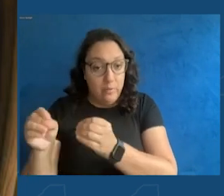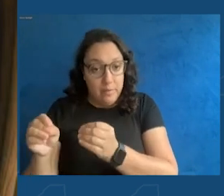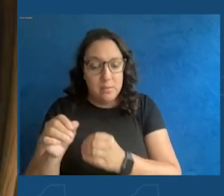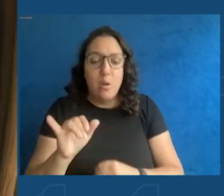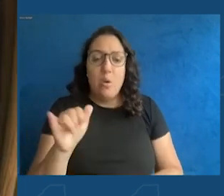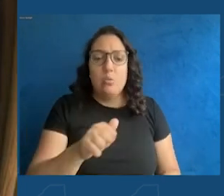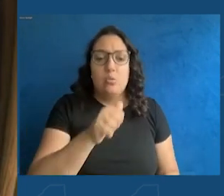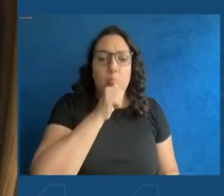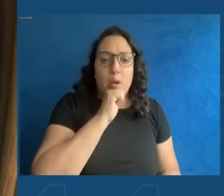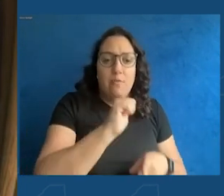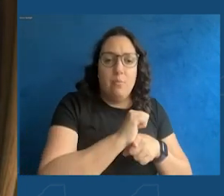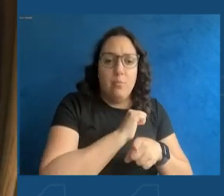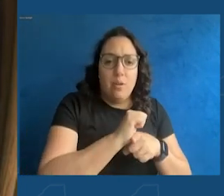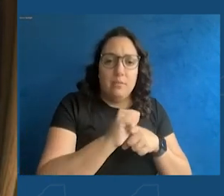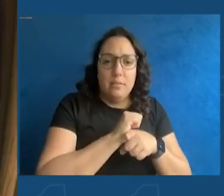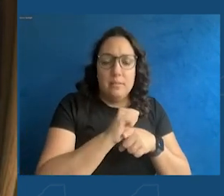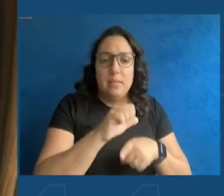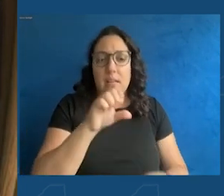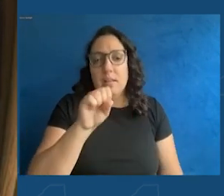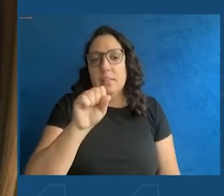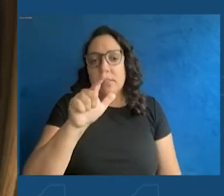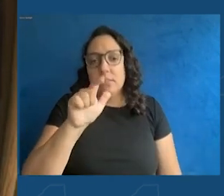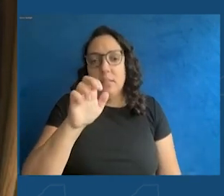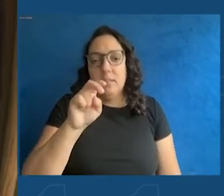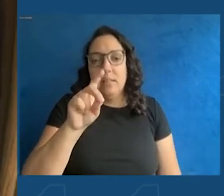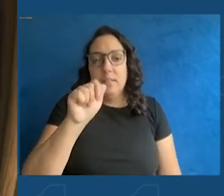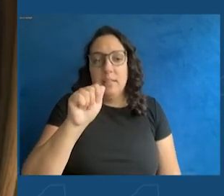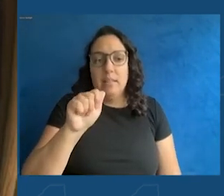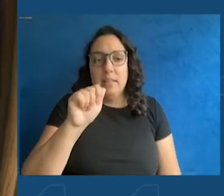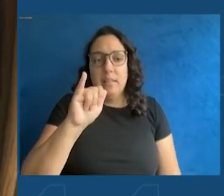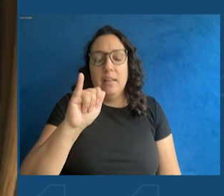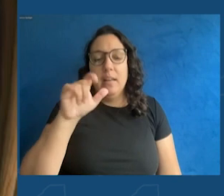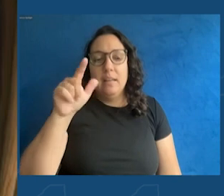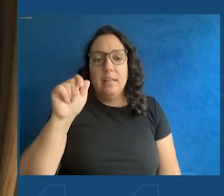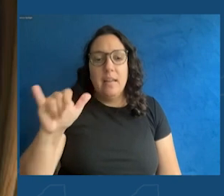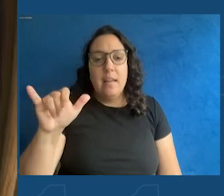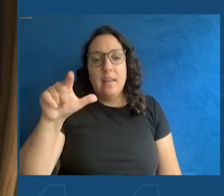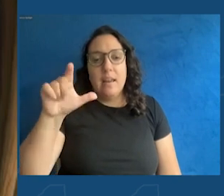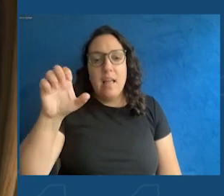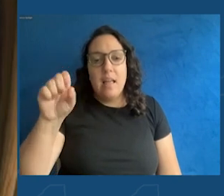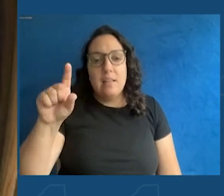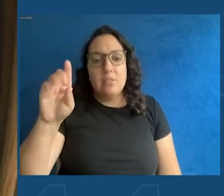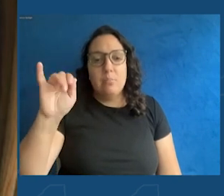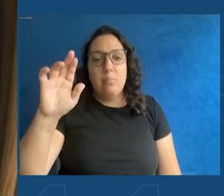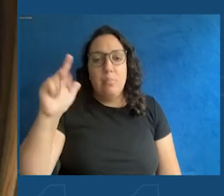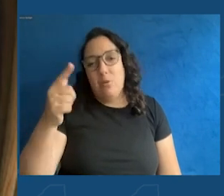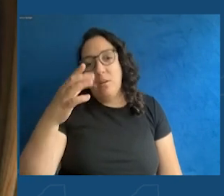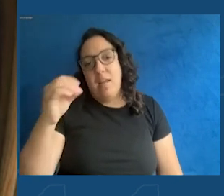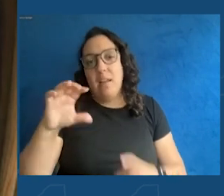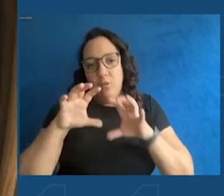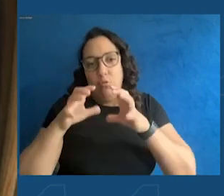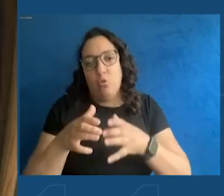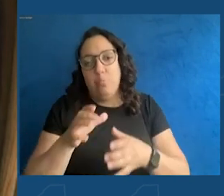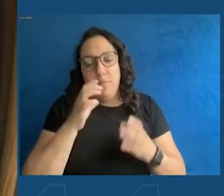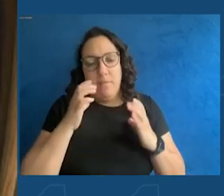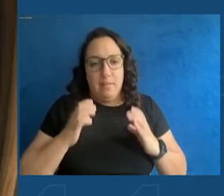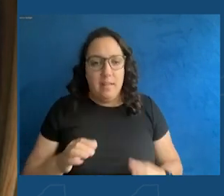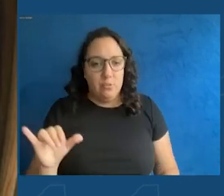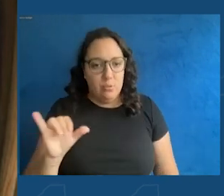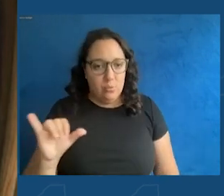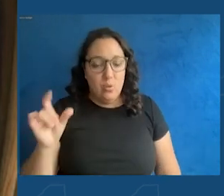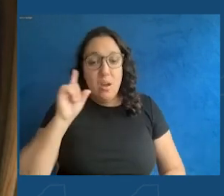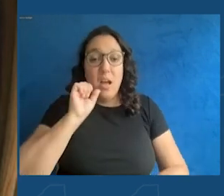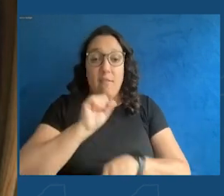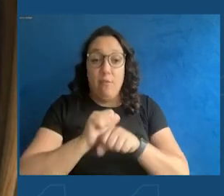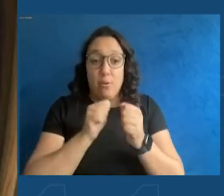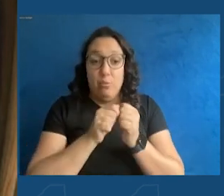at Selendi Gay in Ellsberg, and especially a treasured client or two. I have worked alongside many of you on